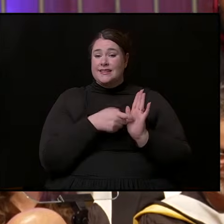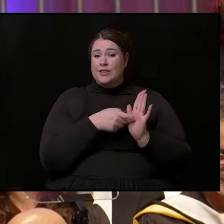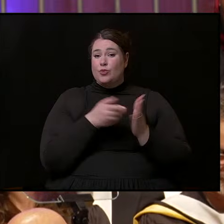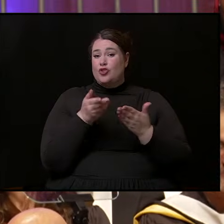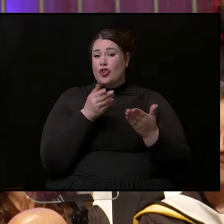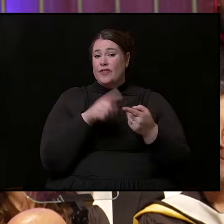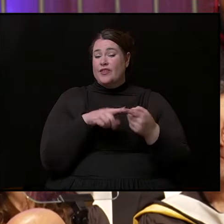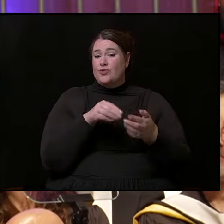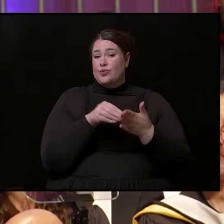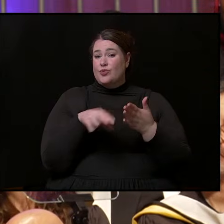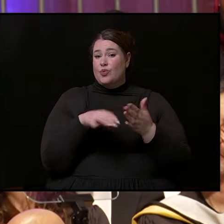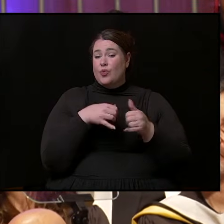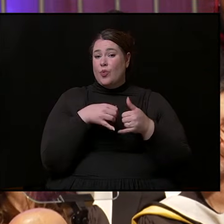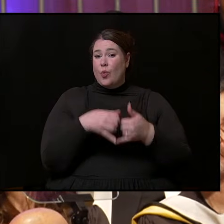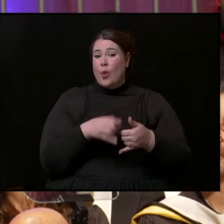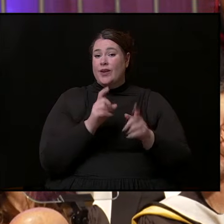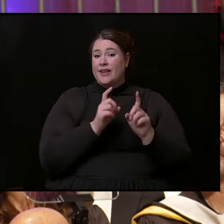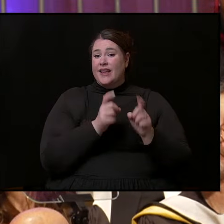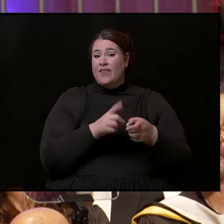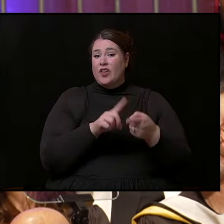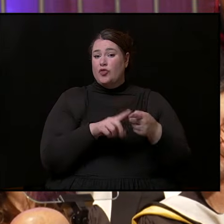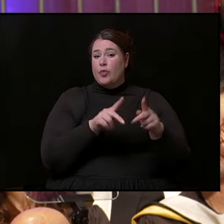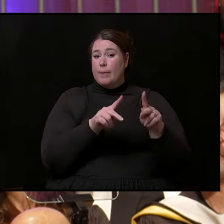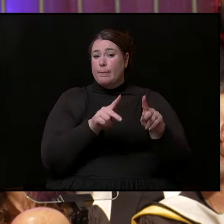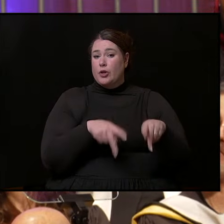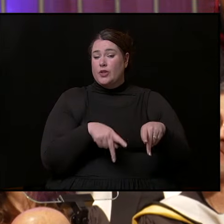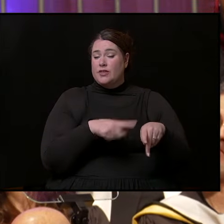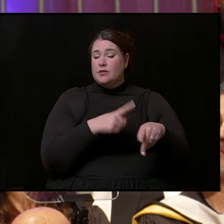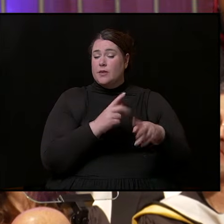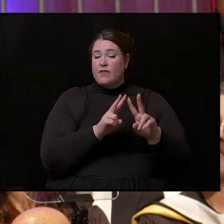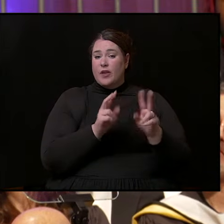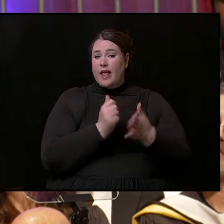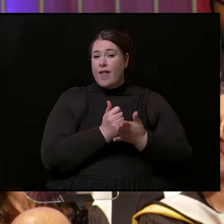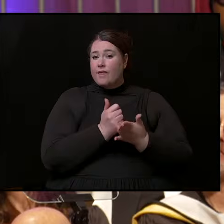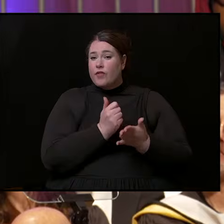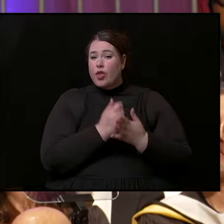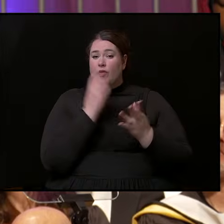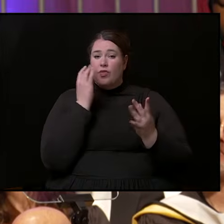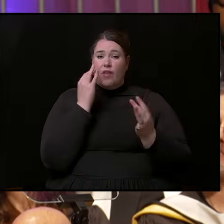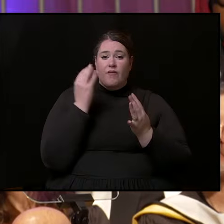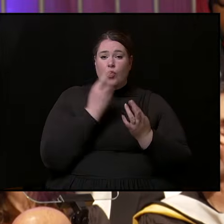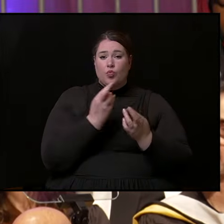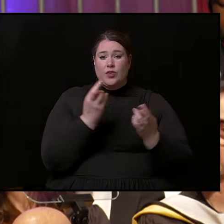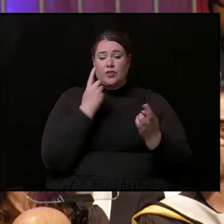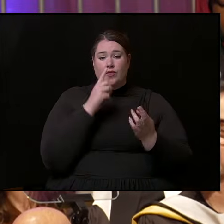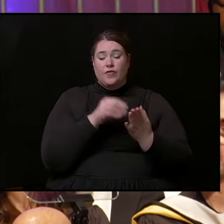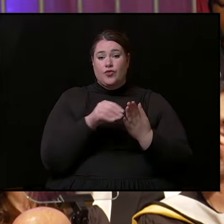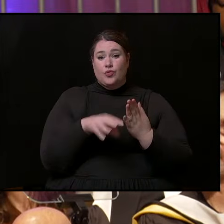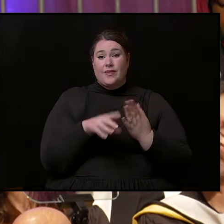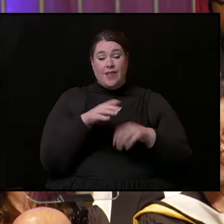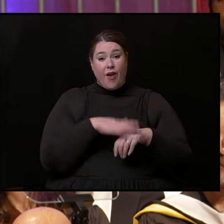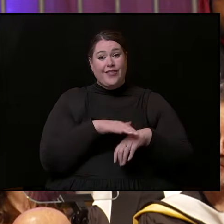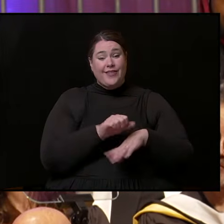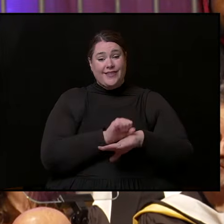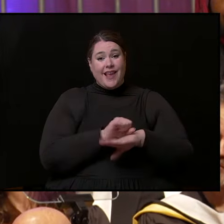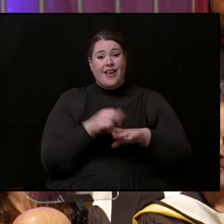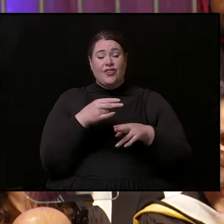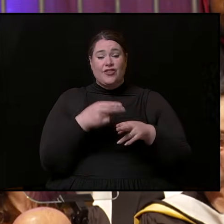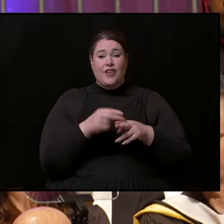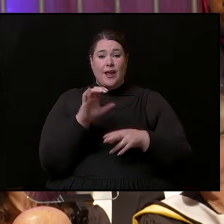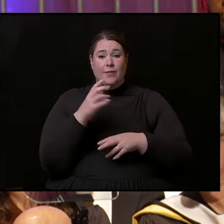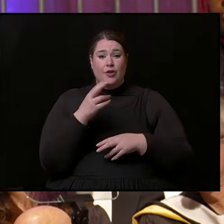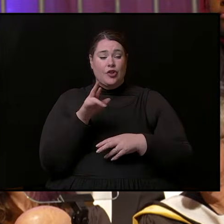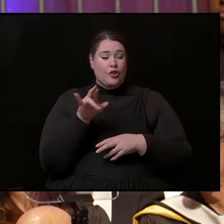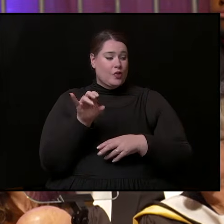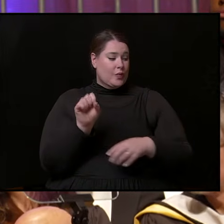It's bestowed upon someone who has been a helpful and thoughtful resource to students. He's on the stage. His name is Chris Keeney, and